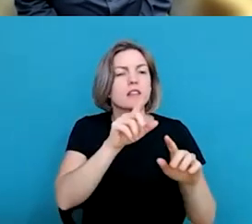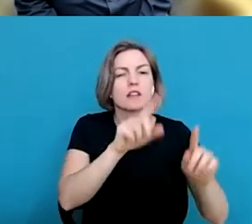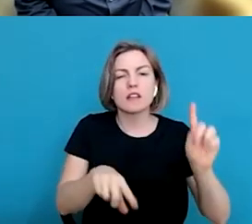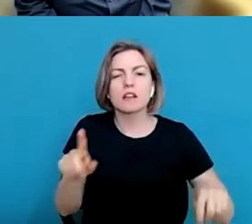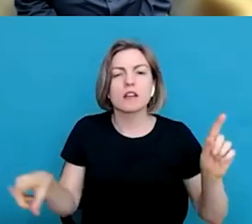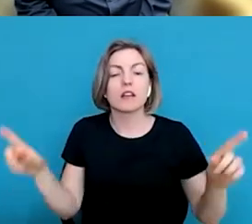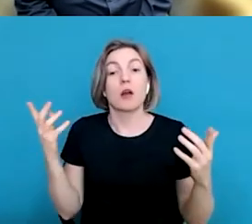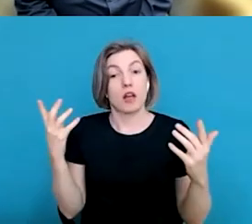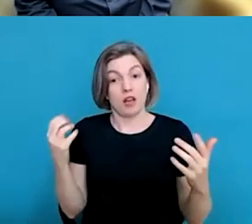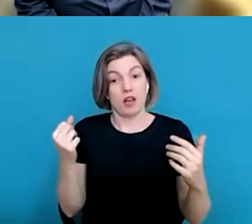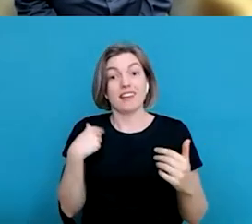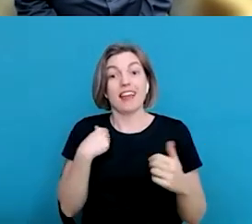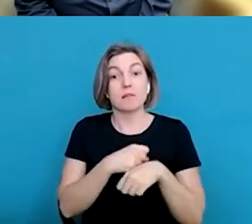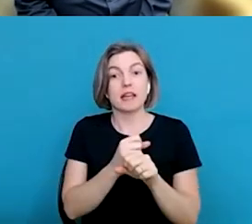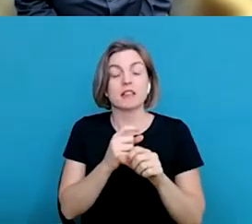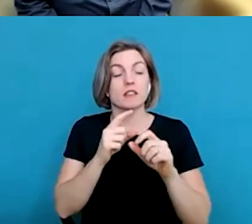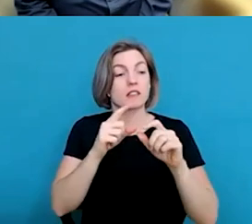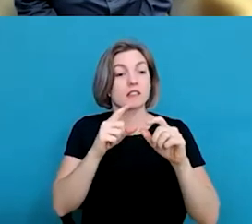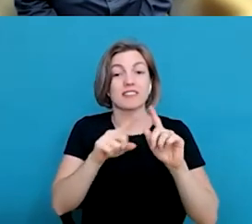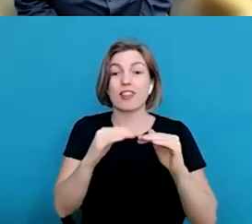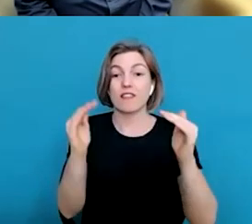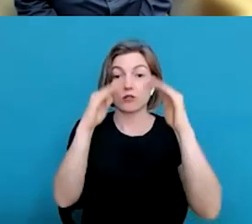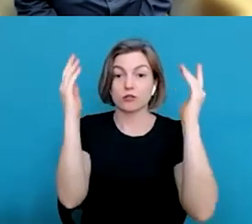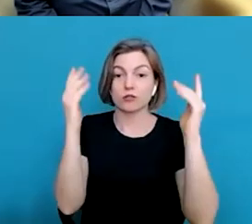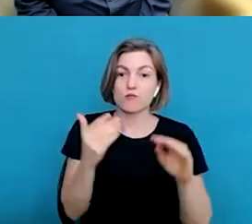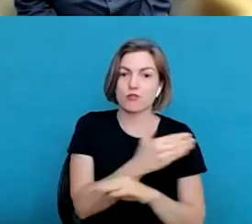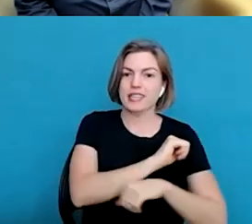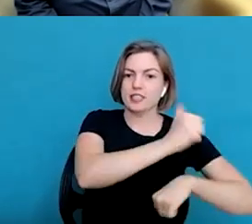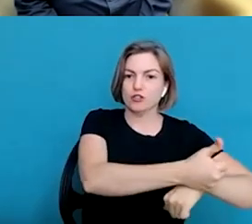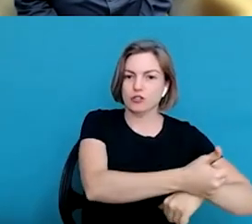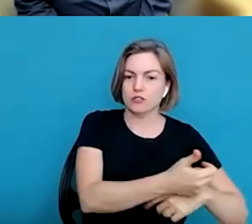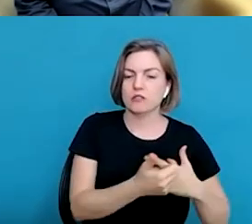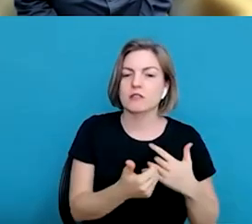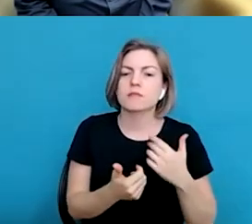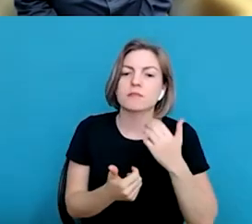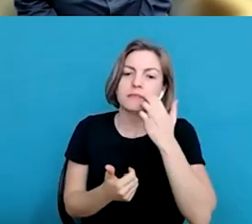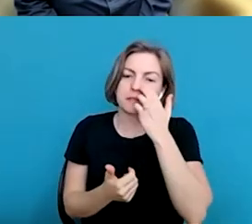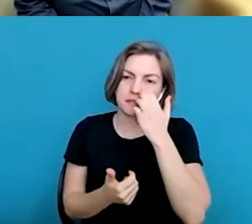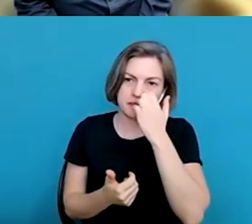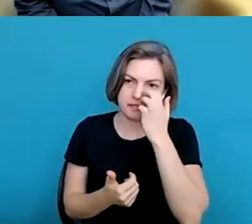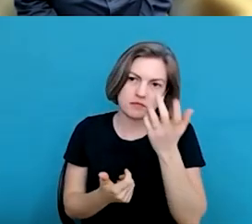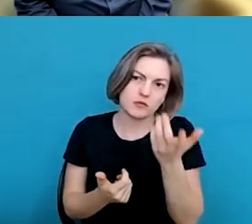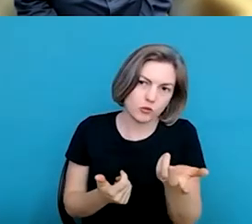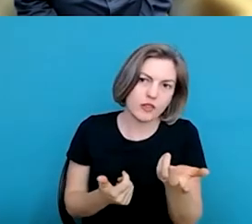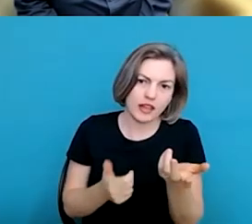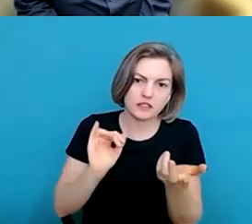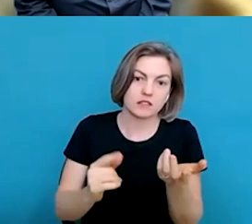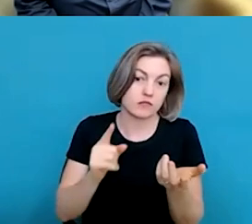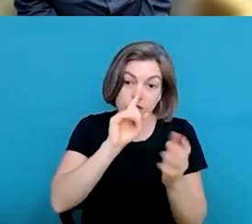but what we could generate different levels. We could make stuff preconditioned. So that's really